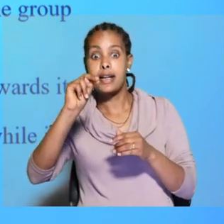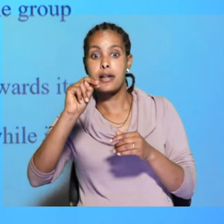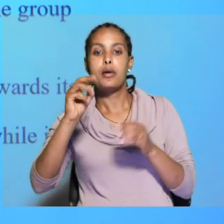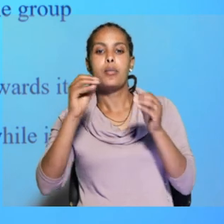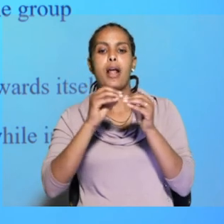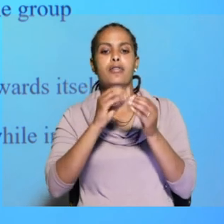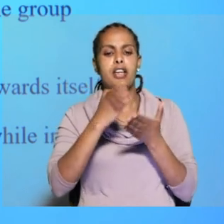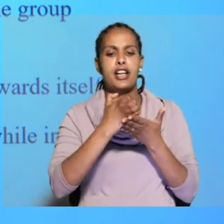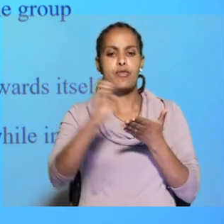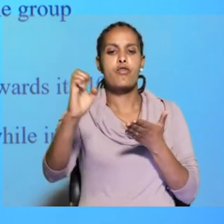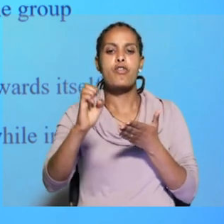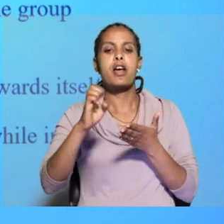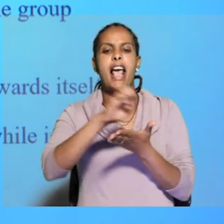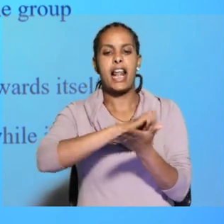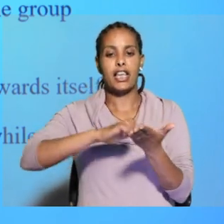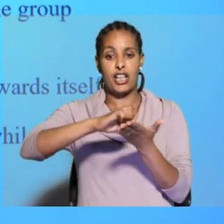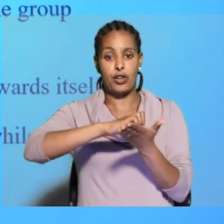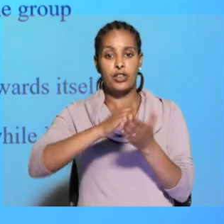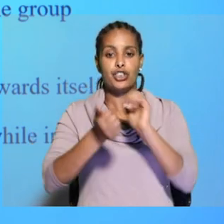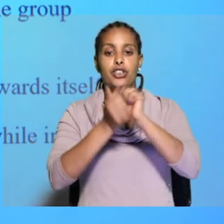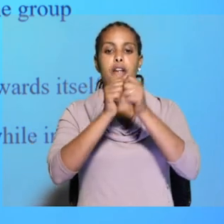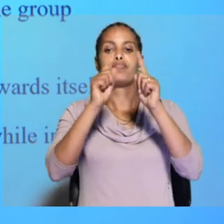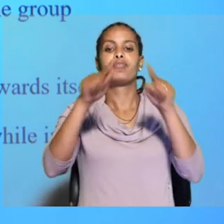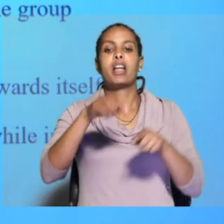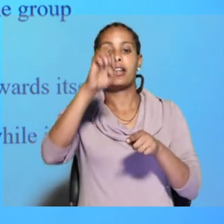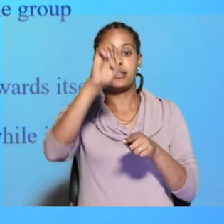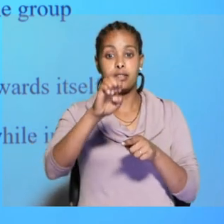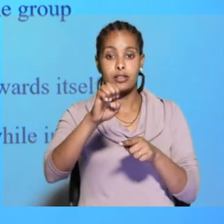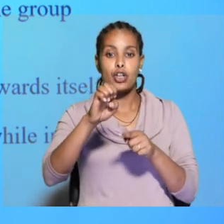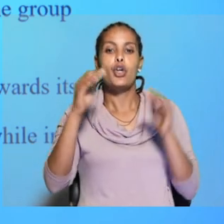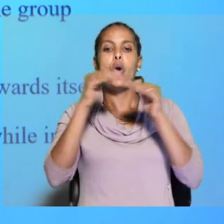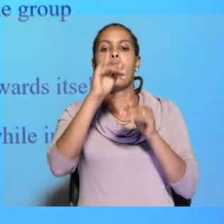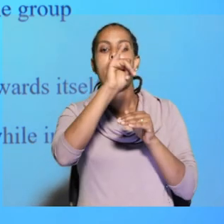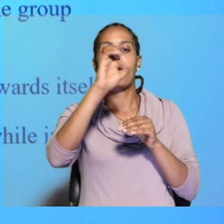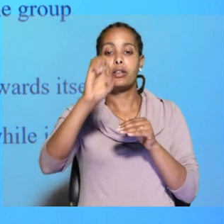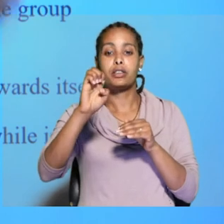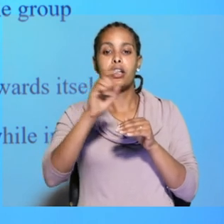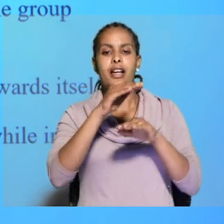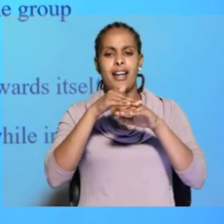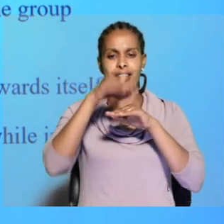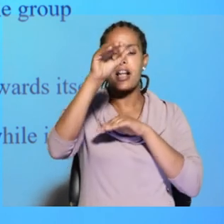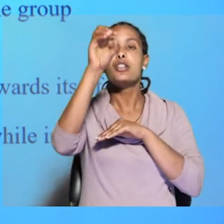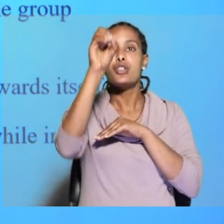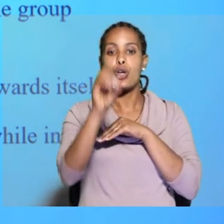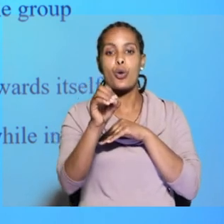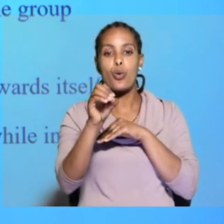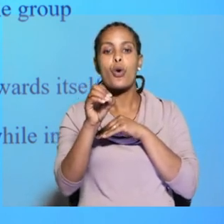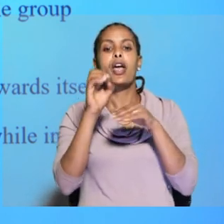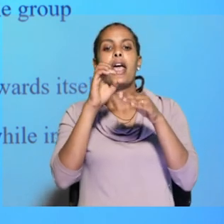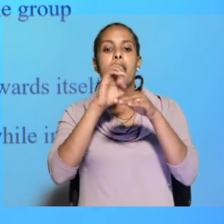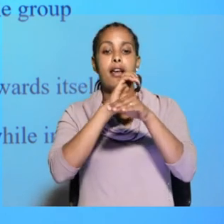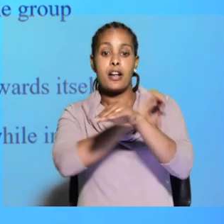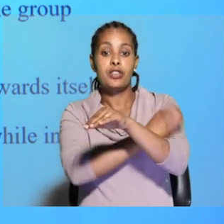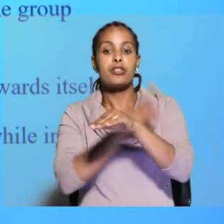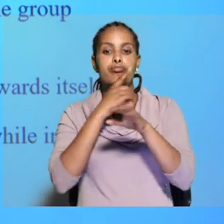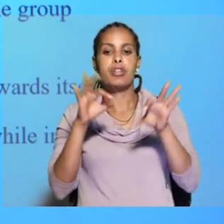plus removed electron. Now the change in energy equal ionization energy is greater than zero. Energy is